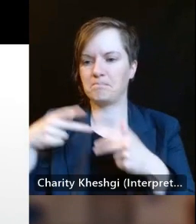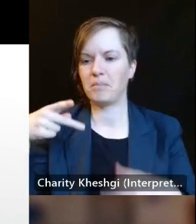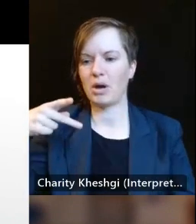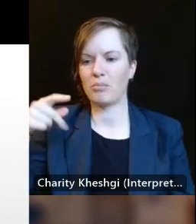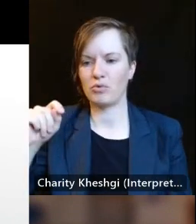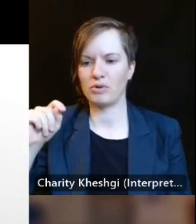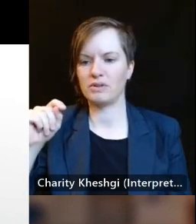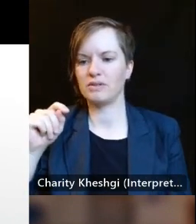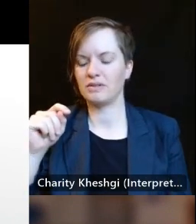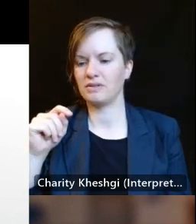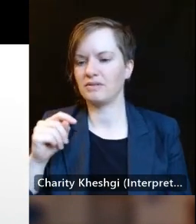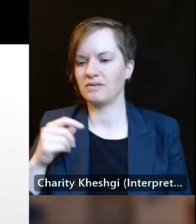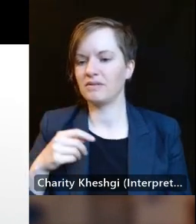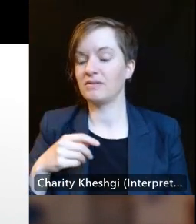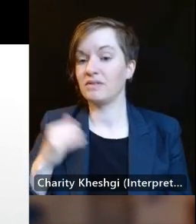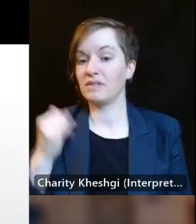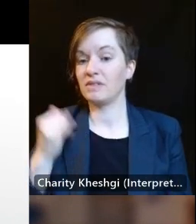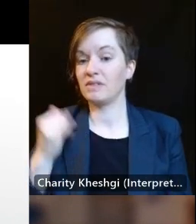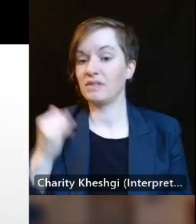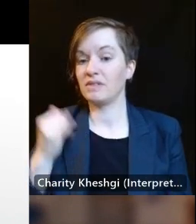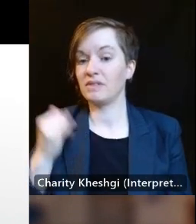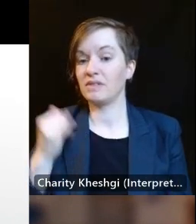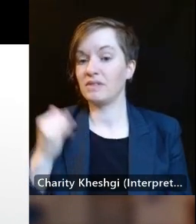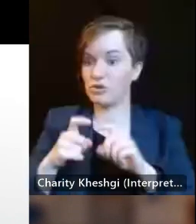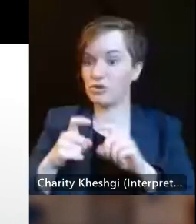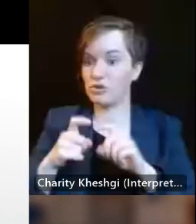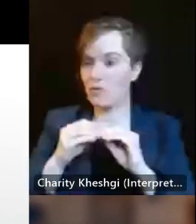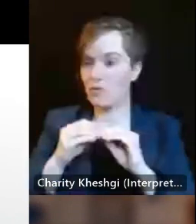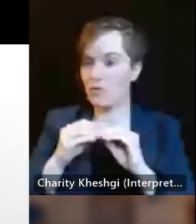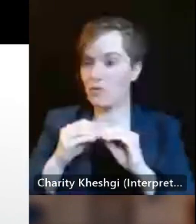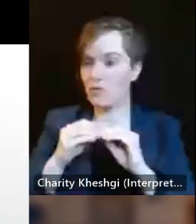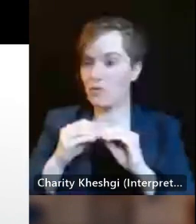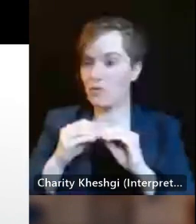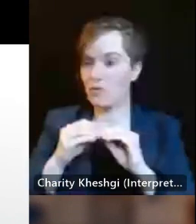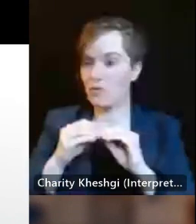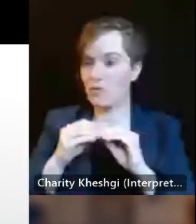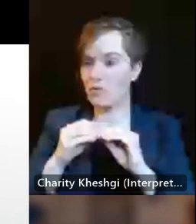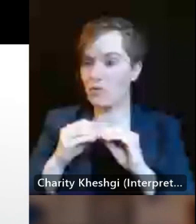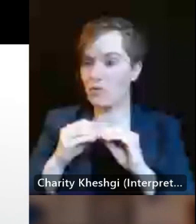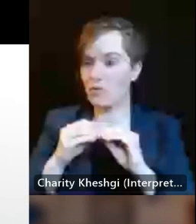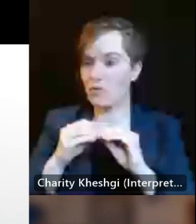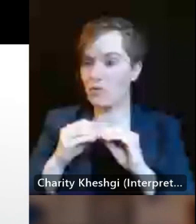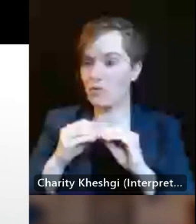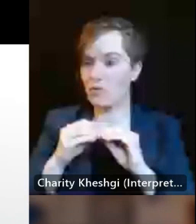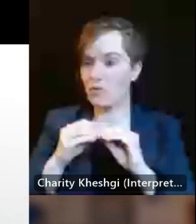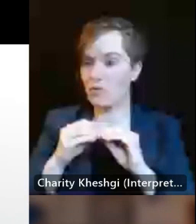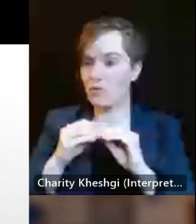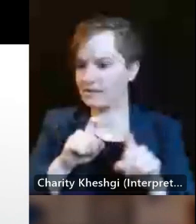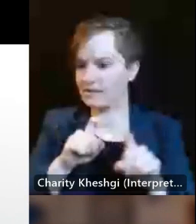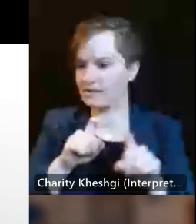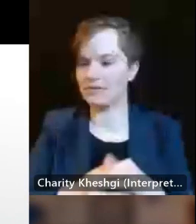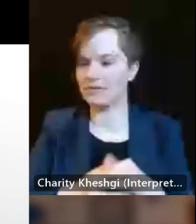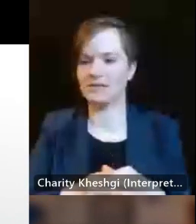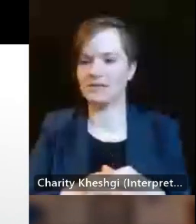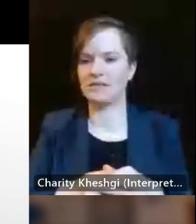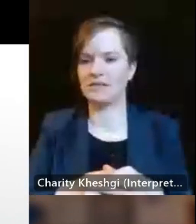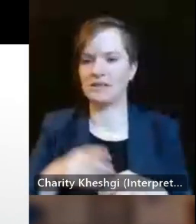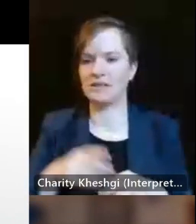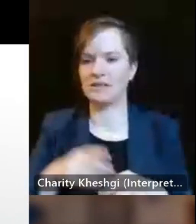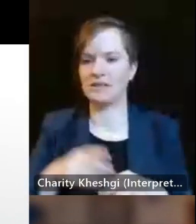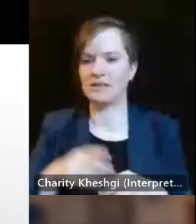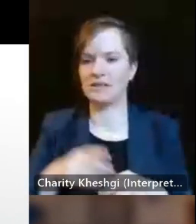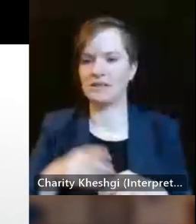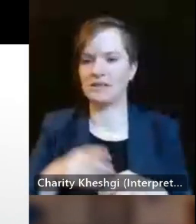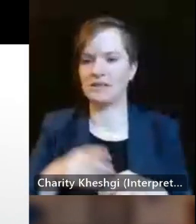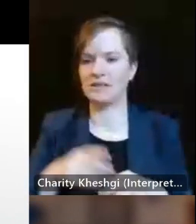additional questions. The PowerPoint will be sent to the email address you used to register for today's webinar. And